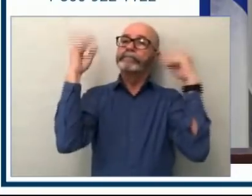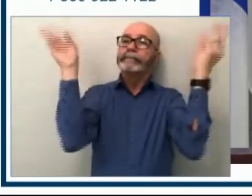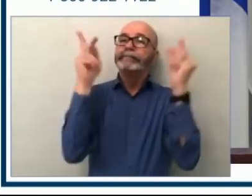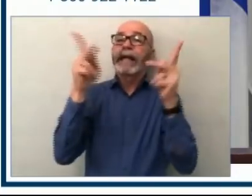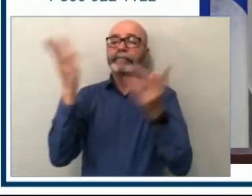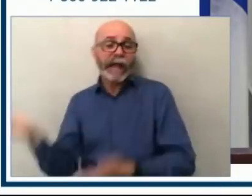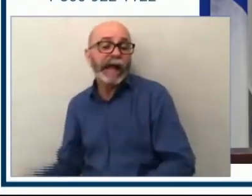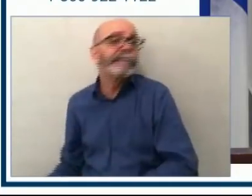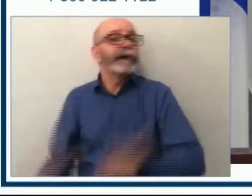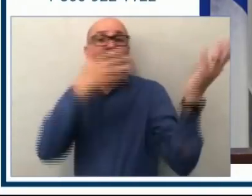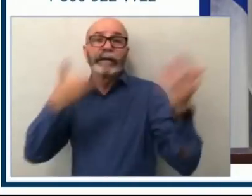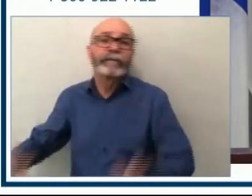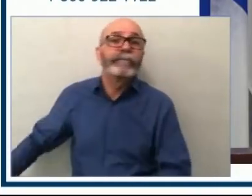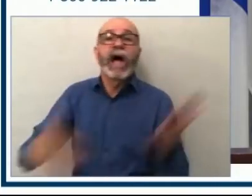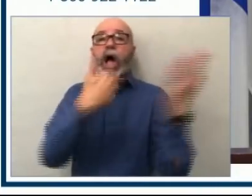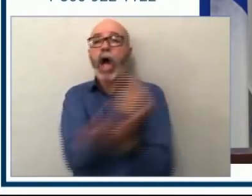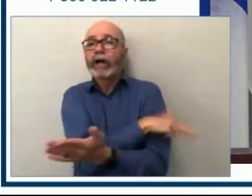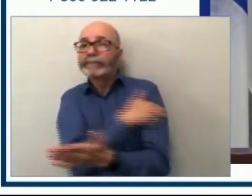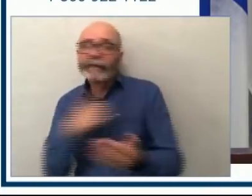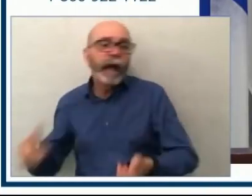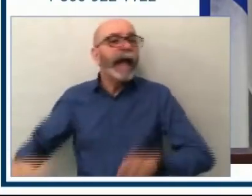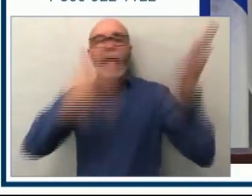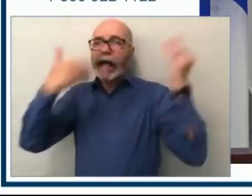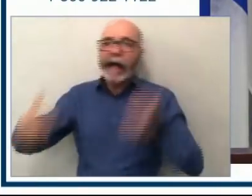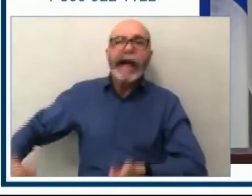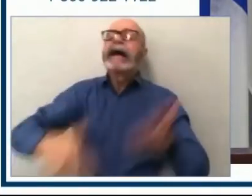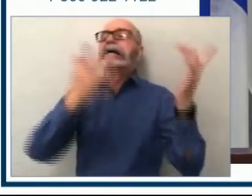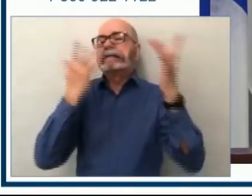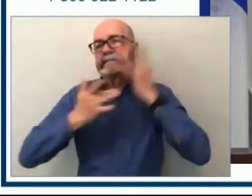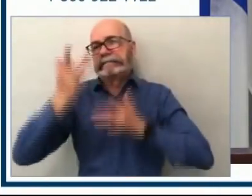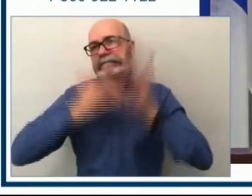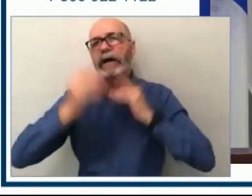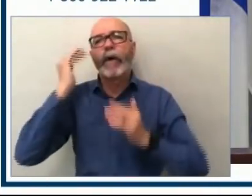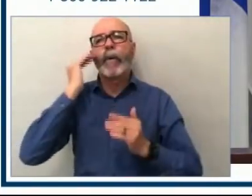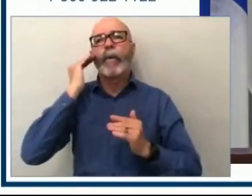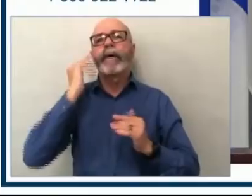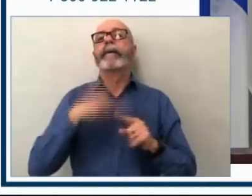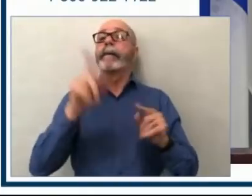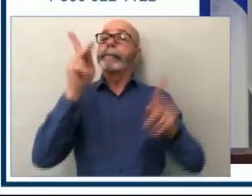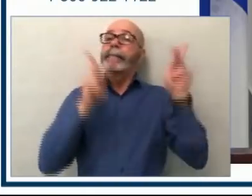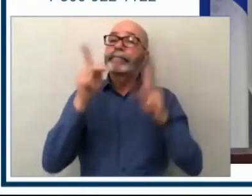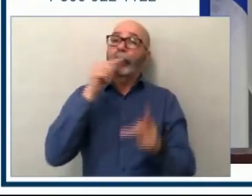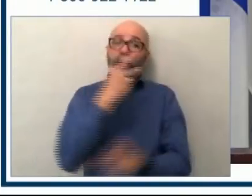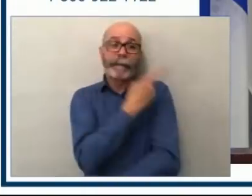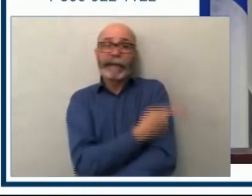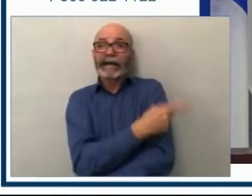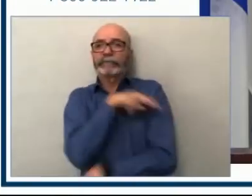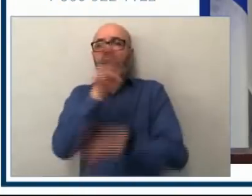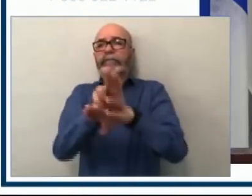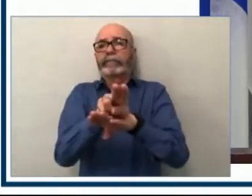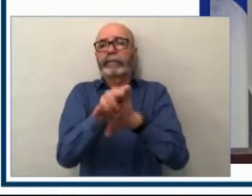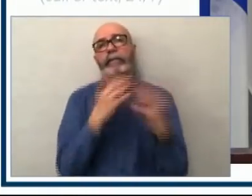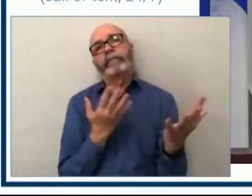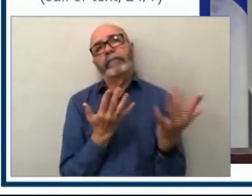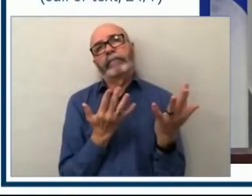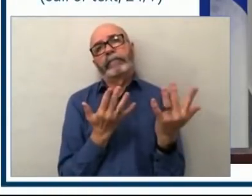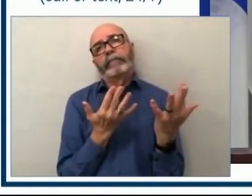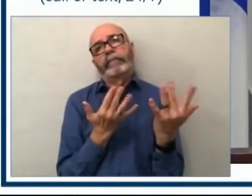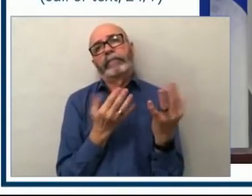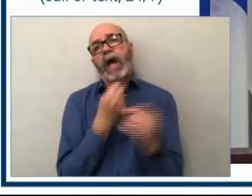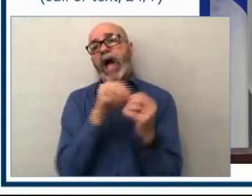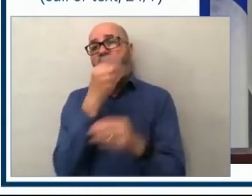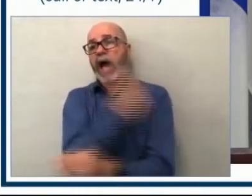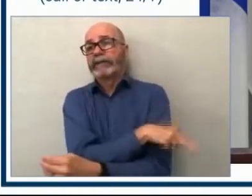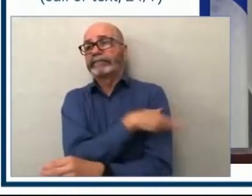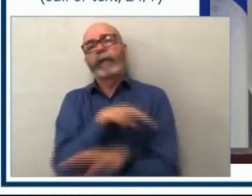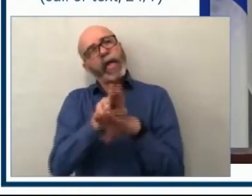facilities. They're having challenges of offloading the patients, so they get their rig back on the road. We knew when that happened there was a